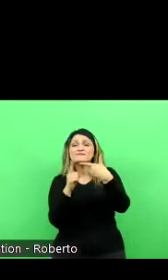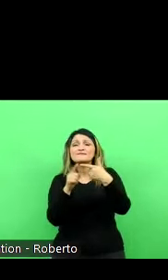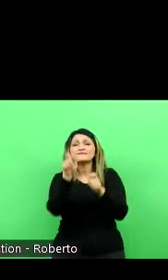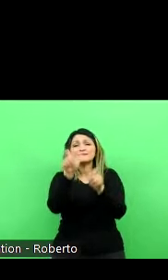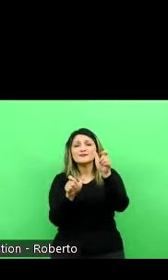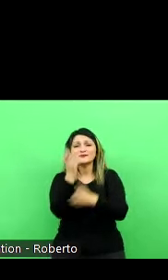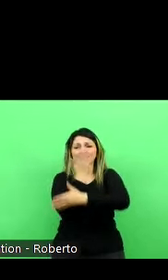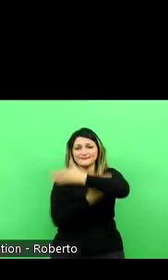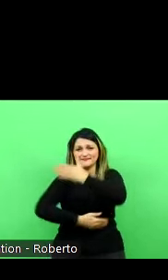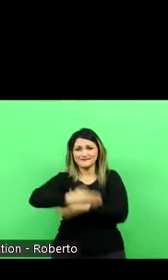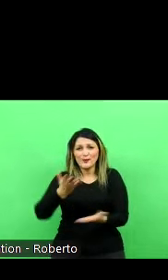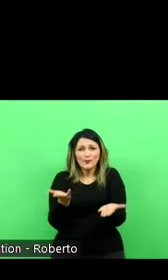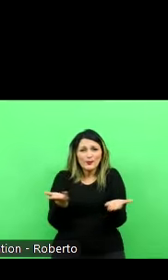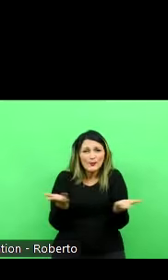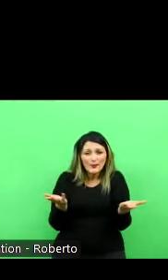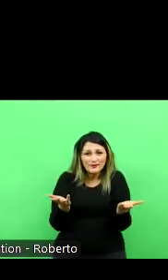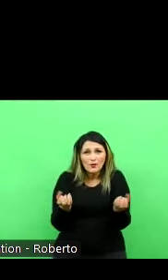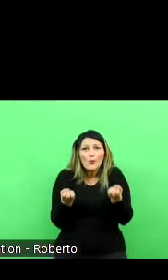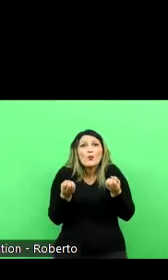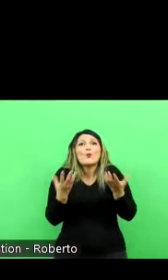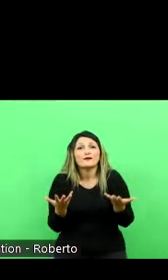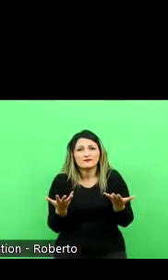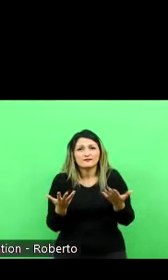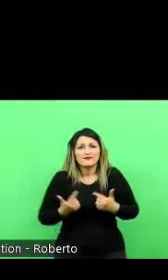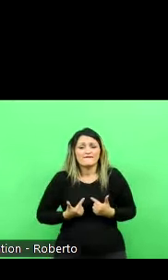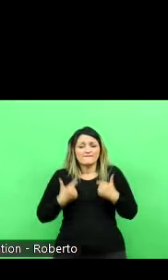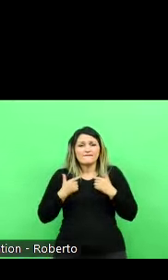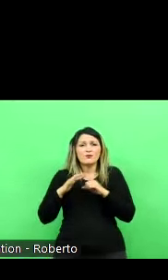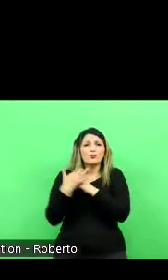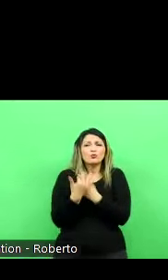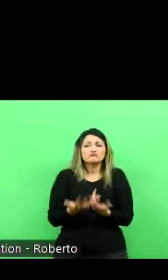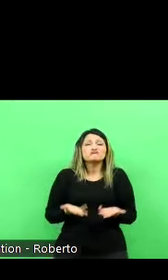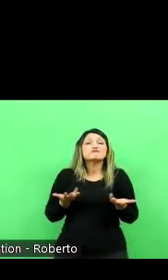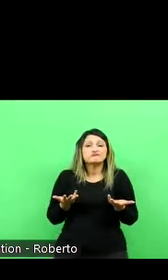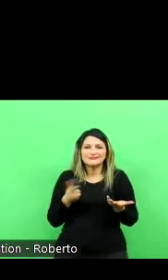persons with disabilities to facilitate this process.